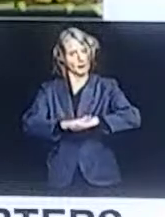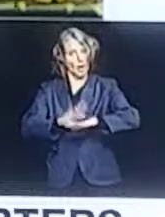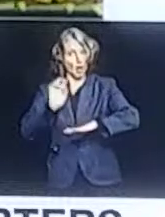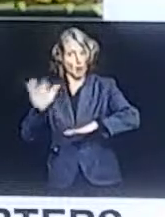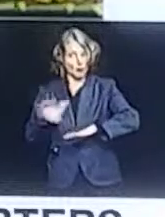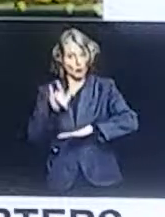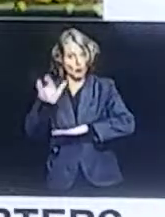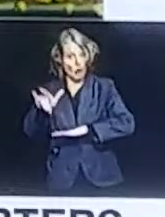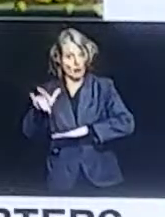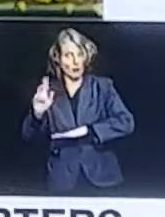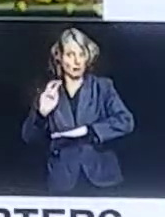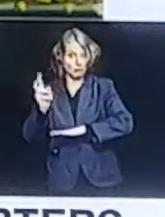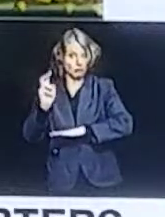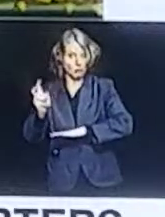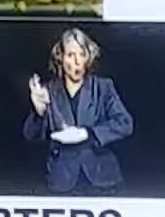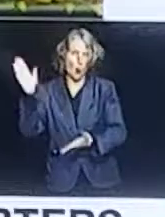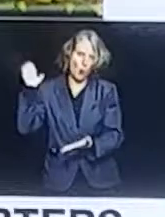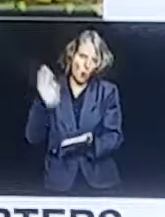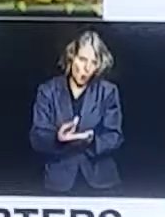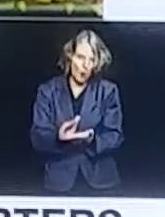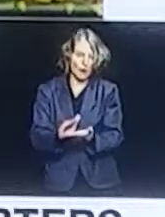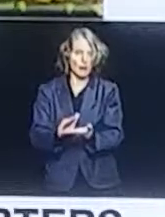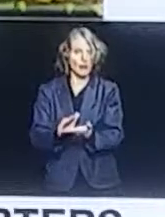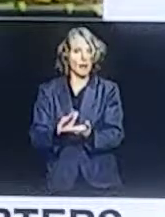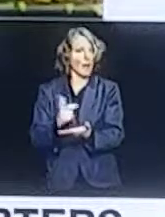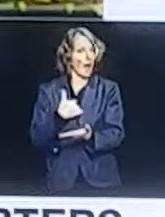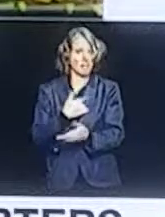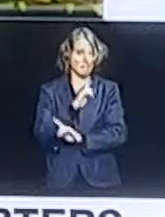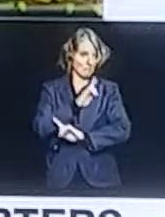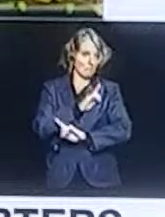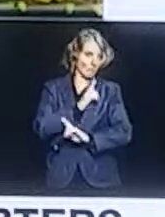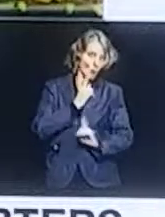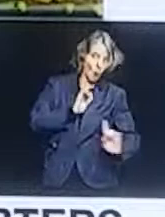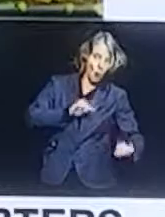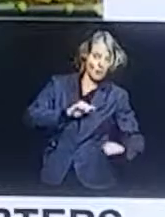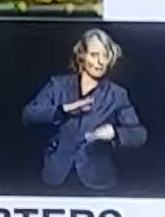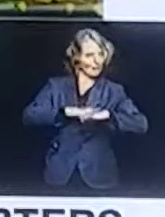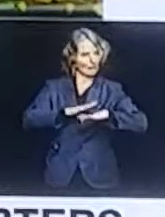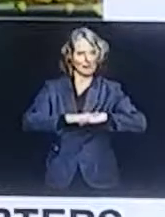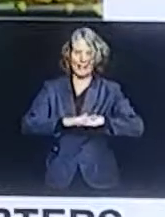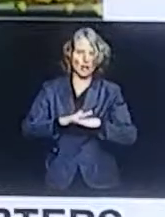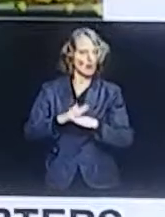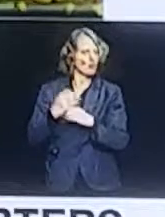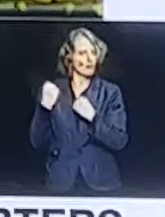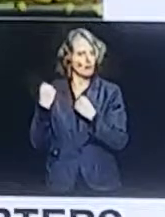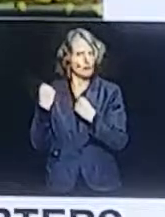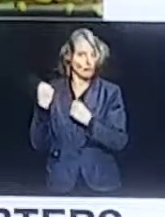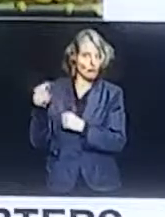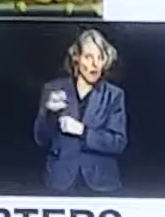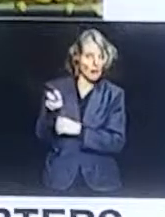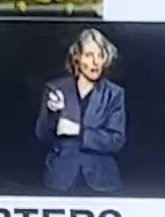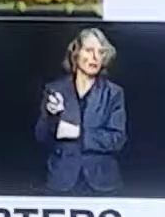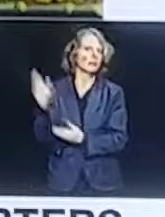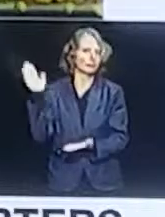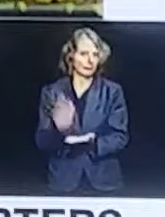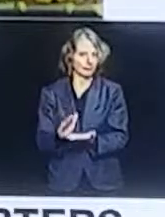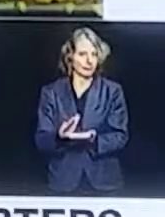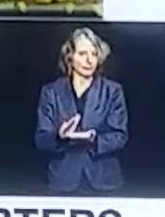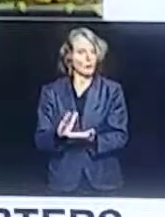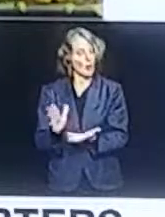actively discouraging any form of international travel. That is the best way we're going to make sure we're keeping Canadians safe, not just